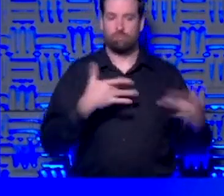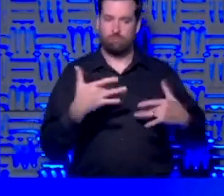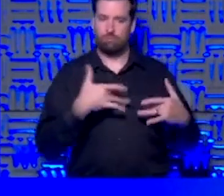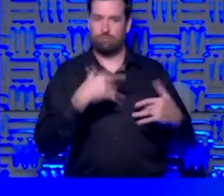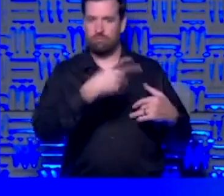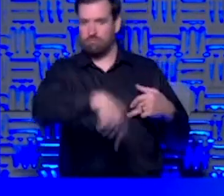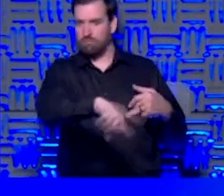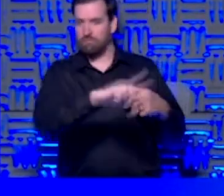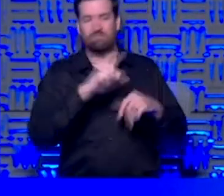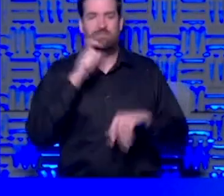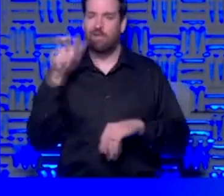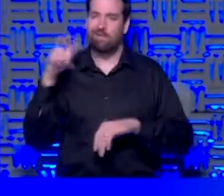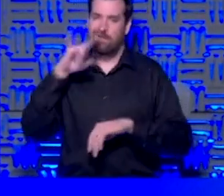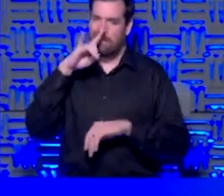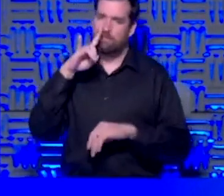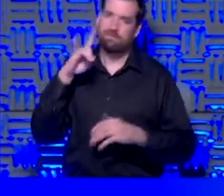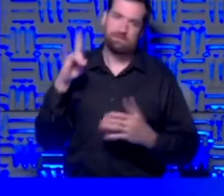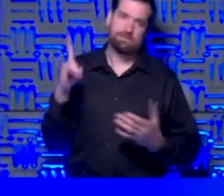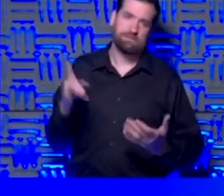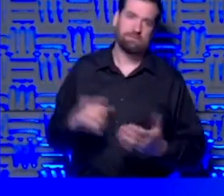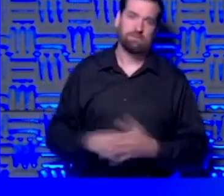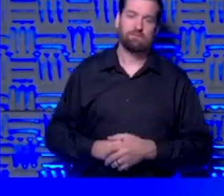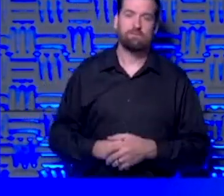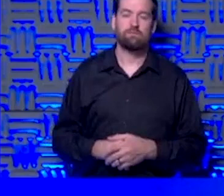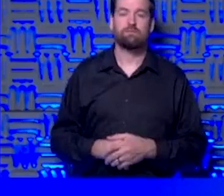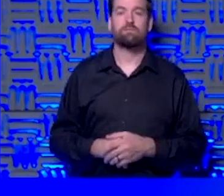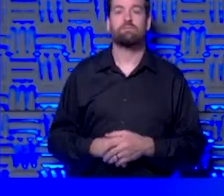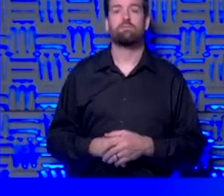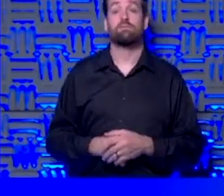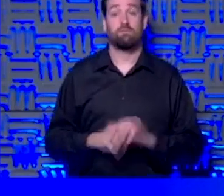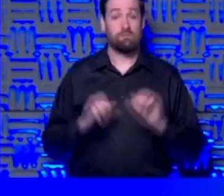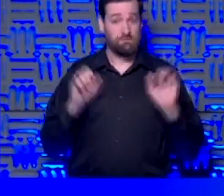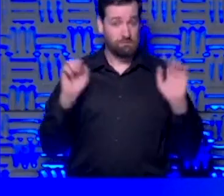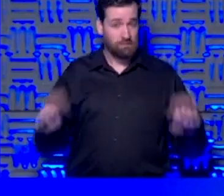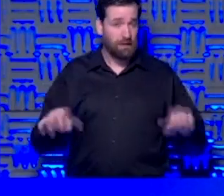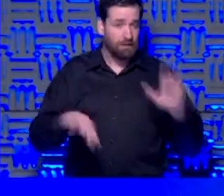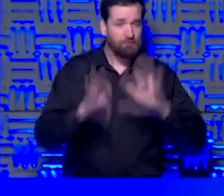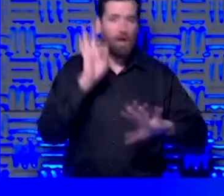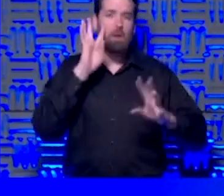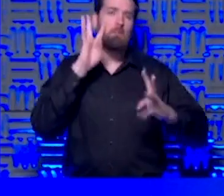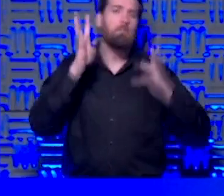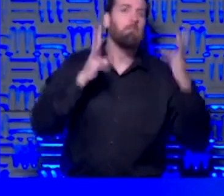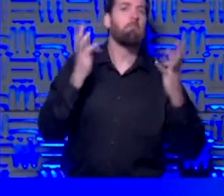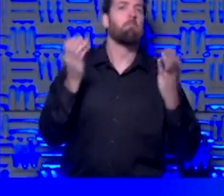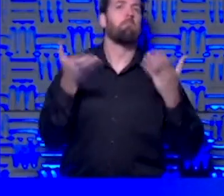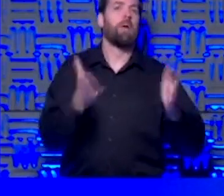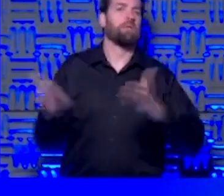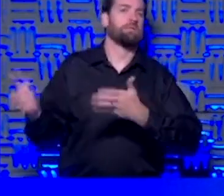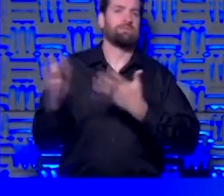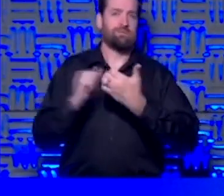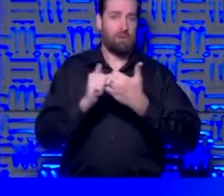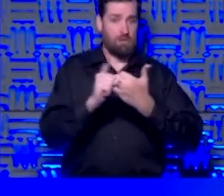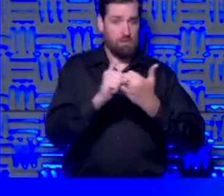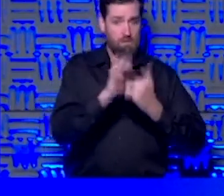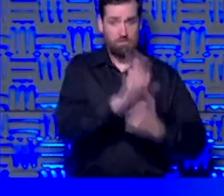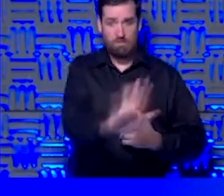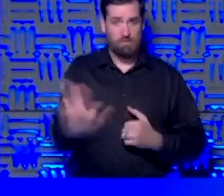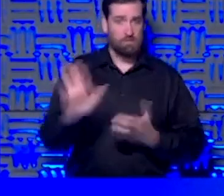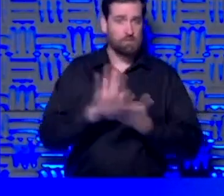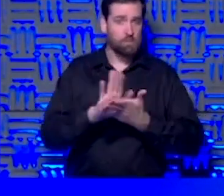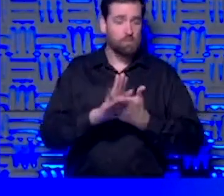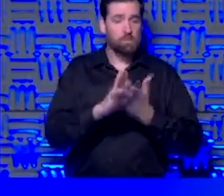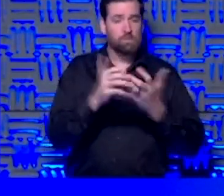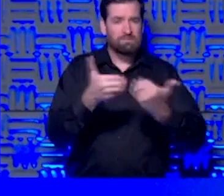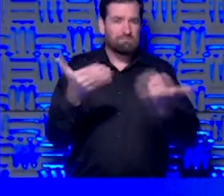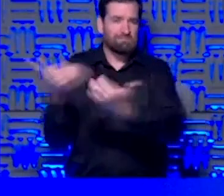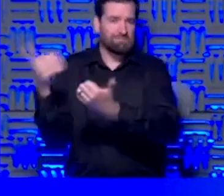kids themselves. But if you can find creative ways to do that in your school, separating the